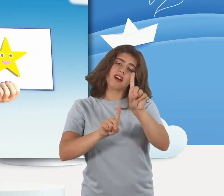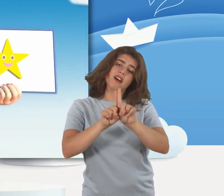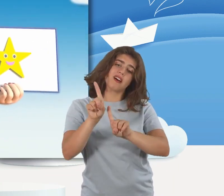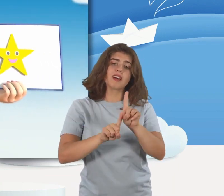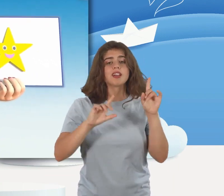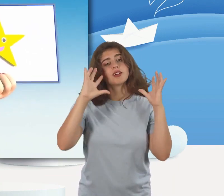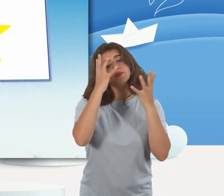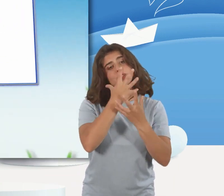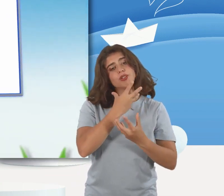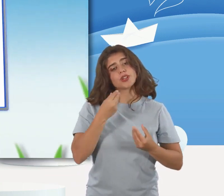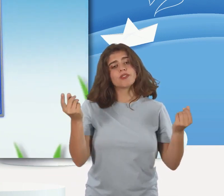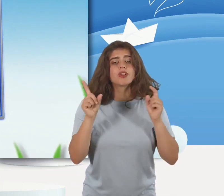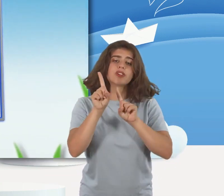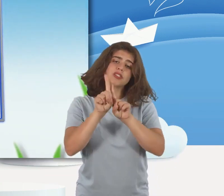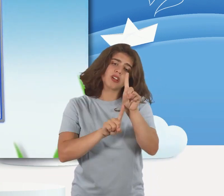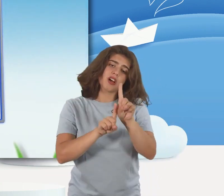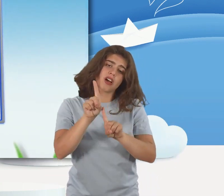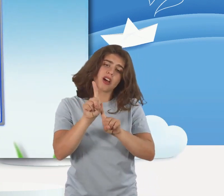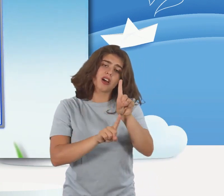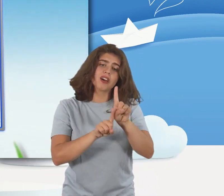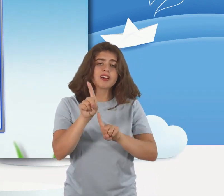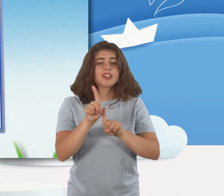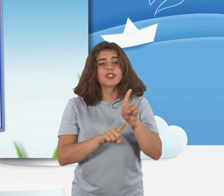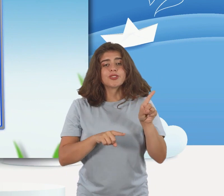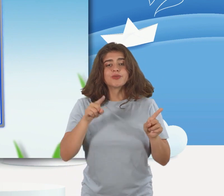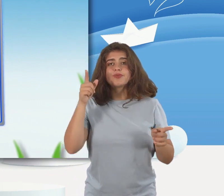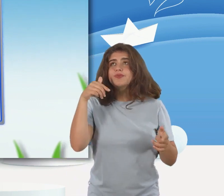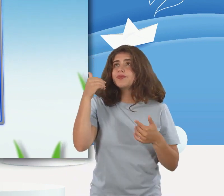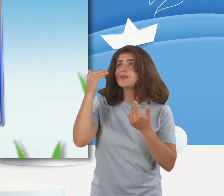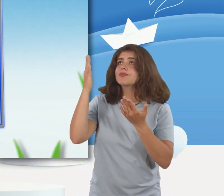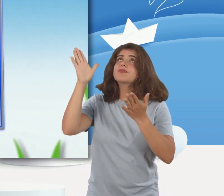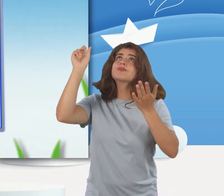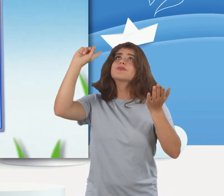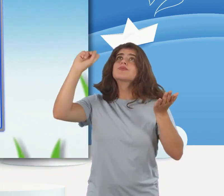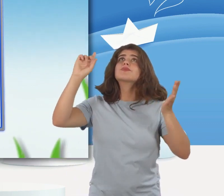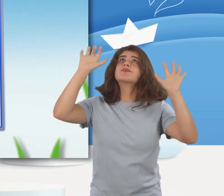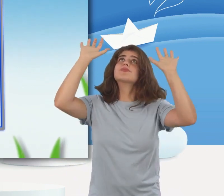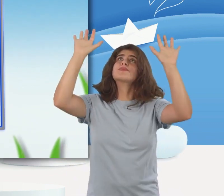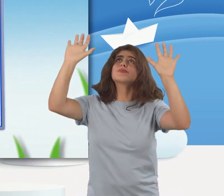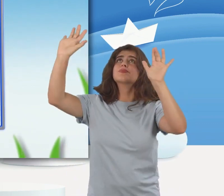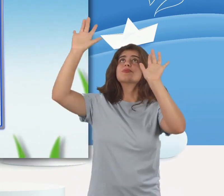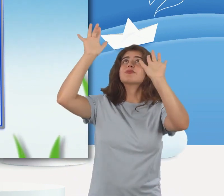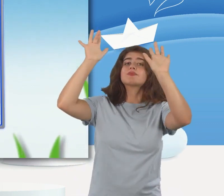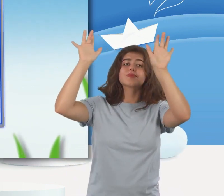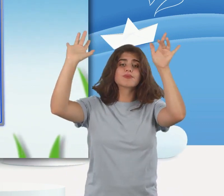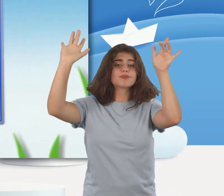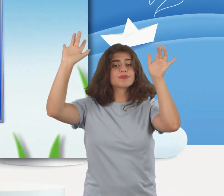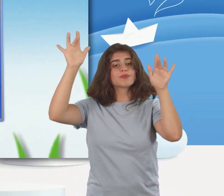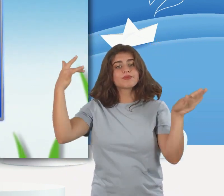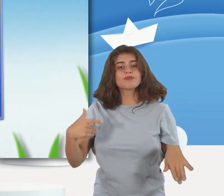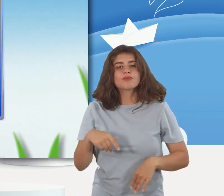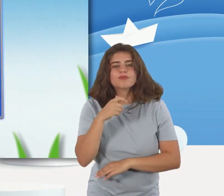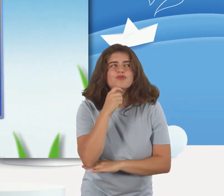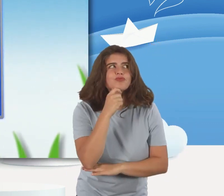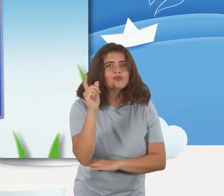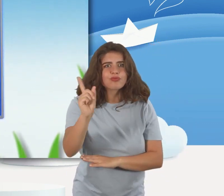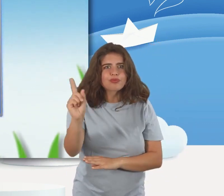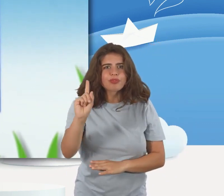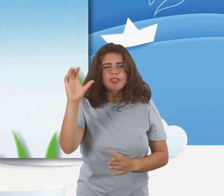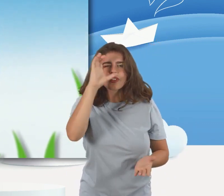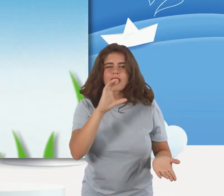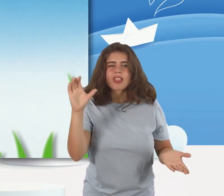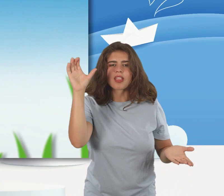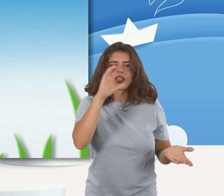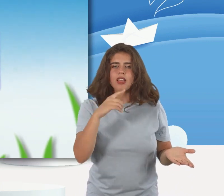I am a star, a beautiful star. You can find me in the sky when I twinkle during the night.